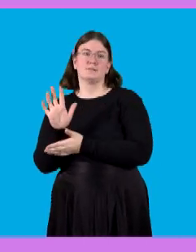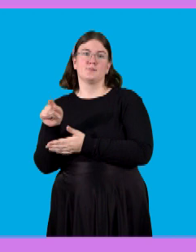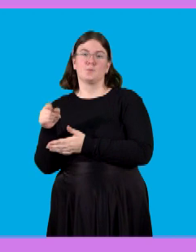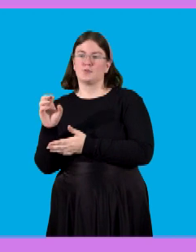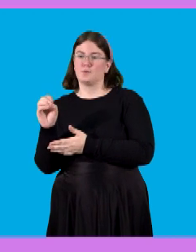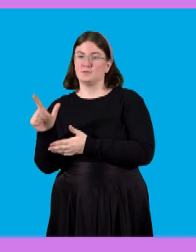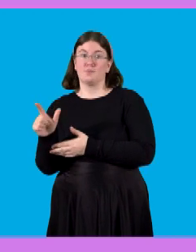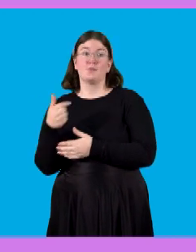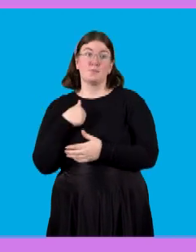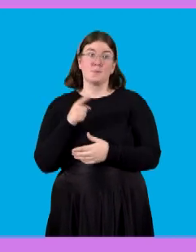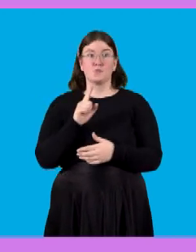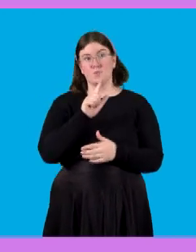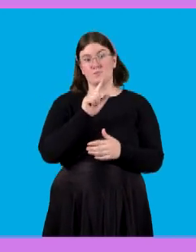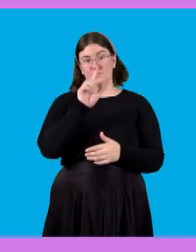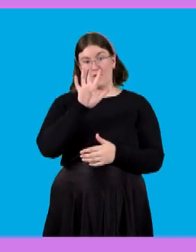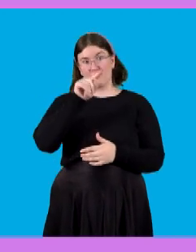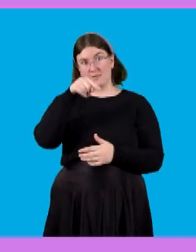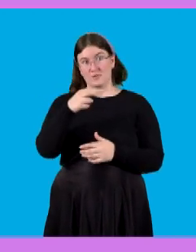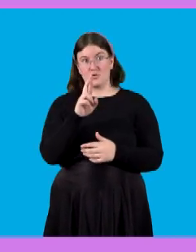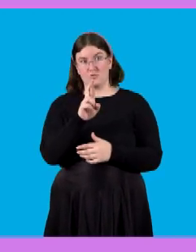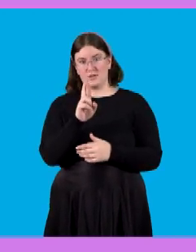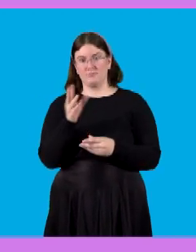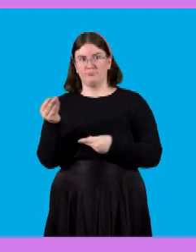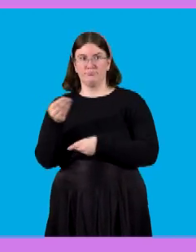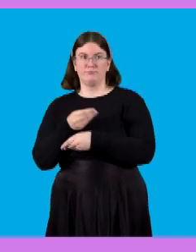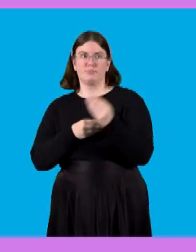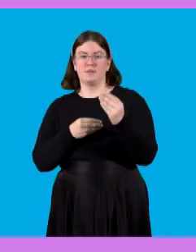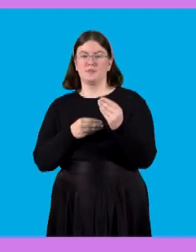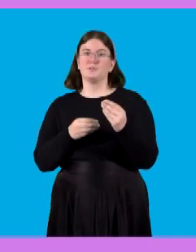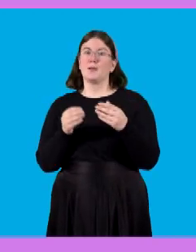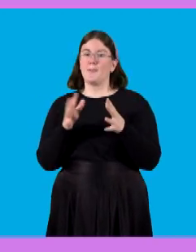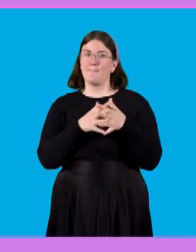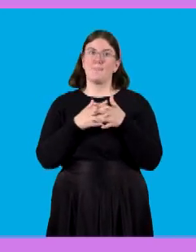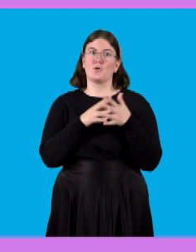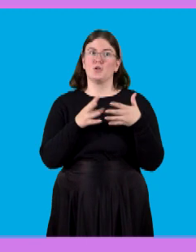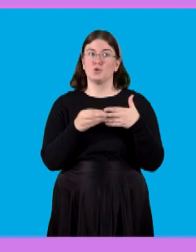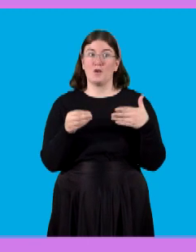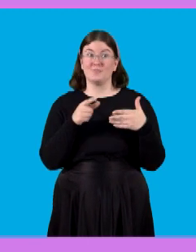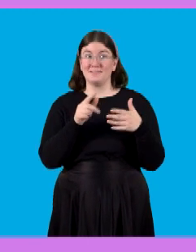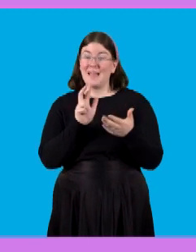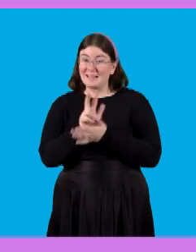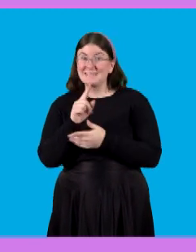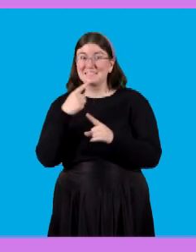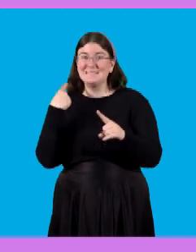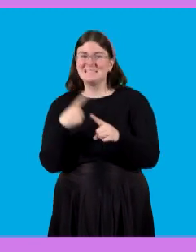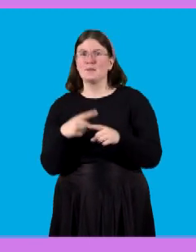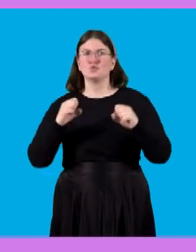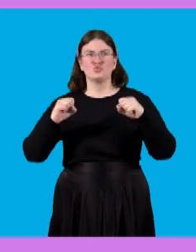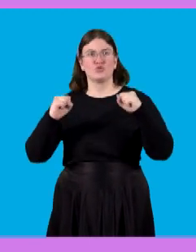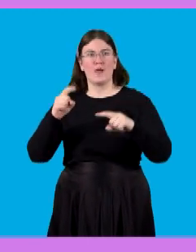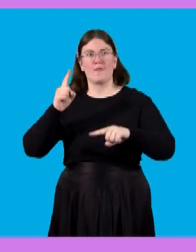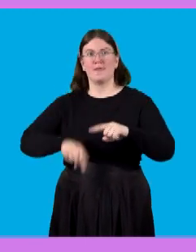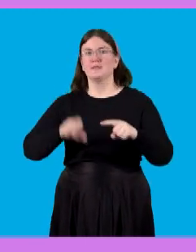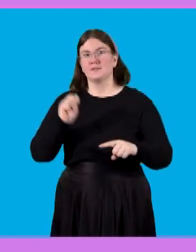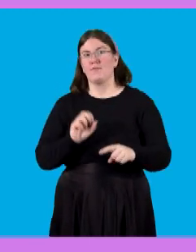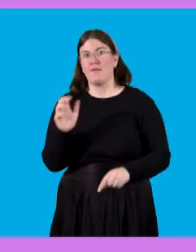American dollar. Okay, so in this case, we can see that the American dollar is much stronger than ours, right? 18 times basically. So therefore,